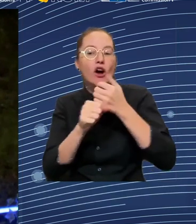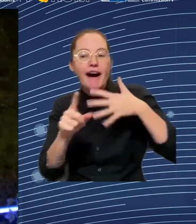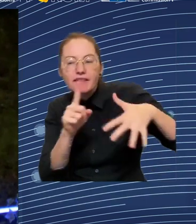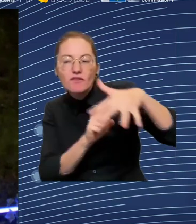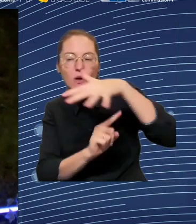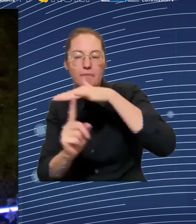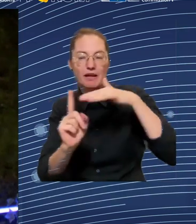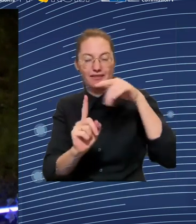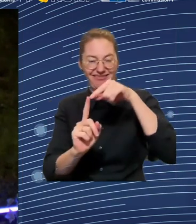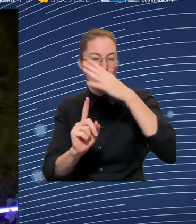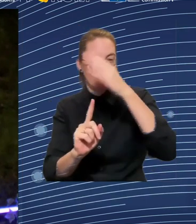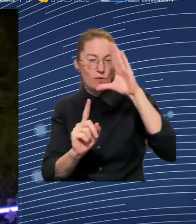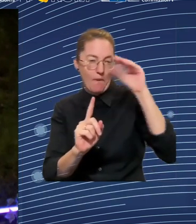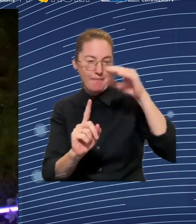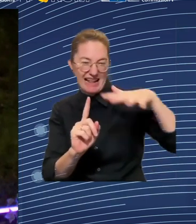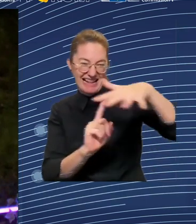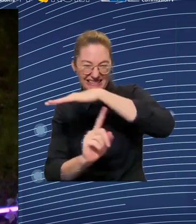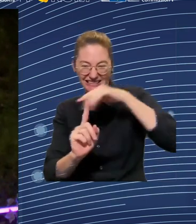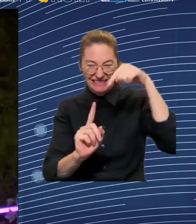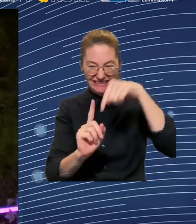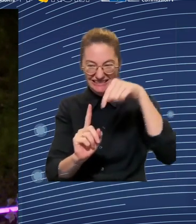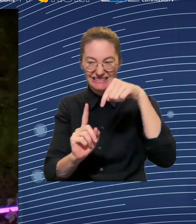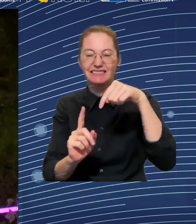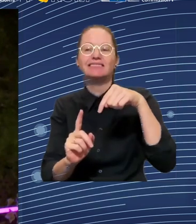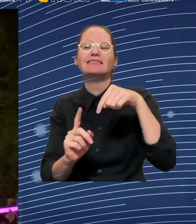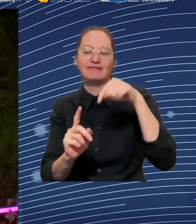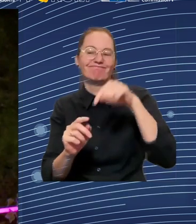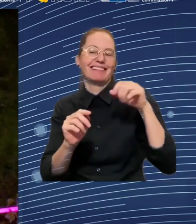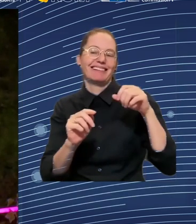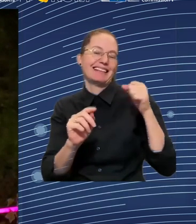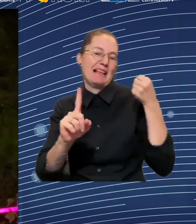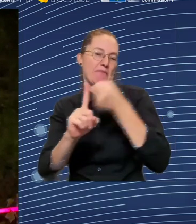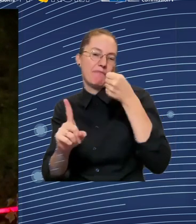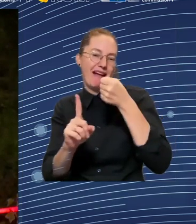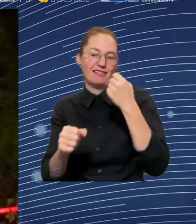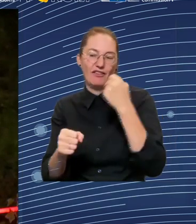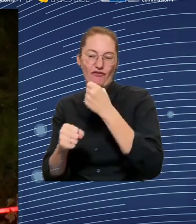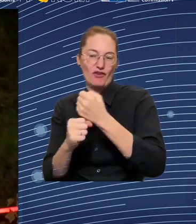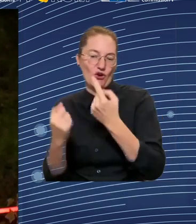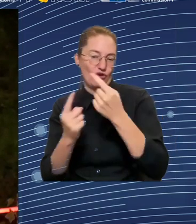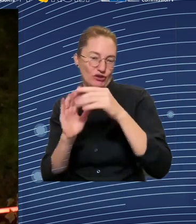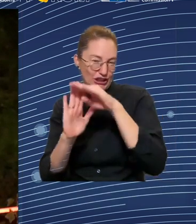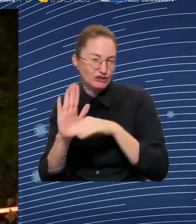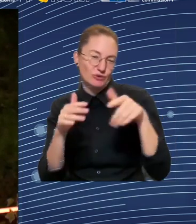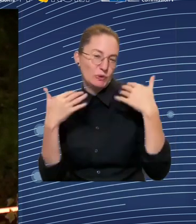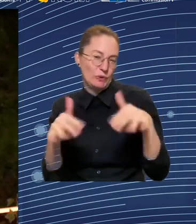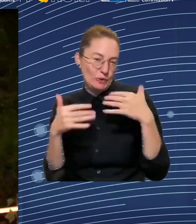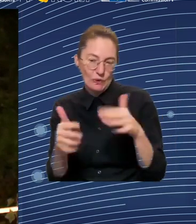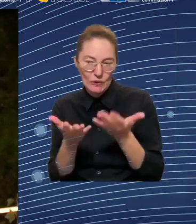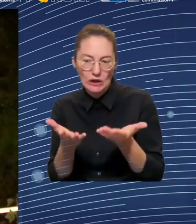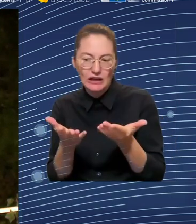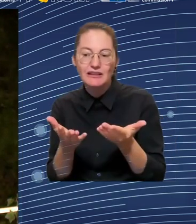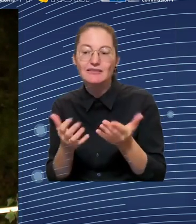awareness for this very, very clear link between working conditions, job quality, and outcomes